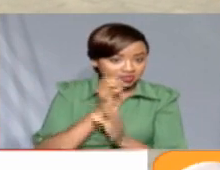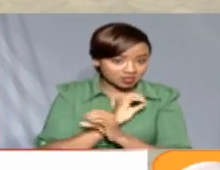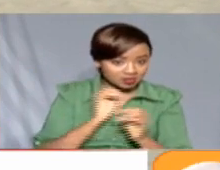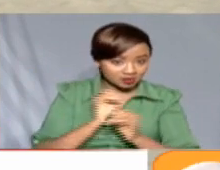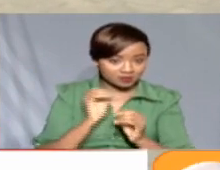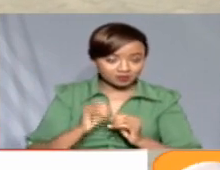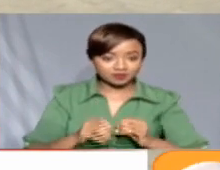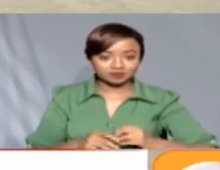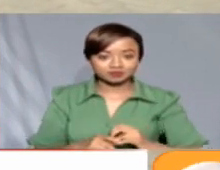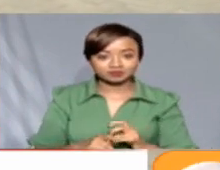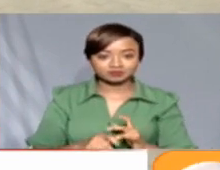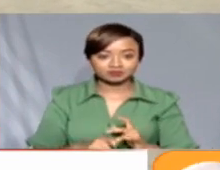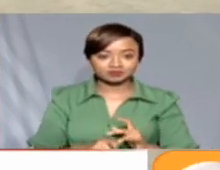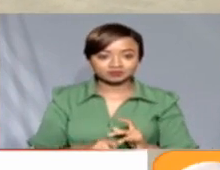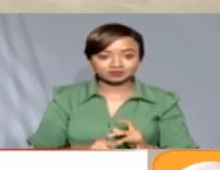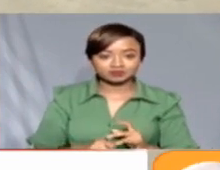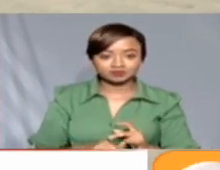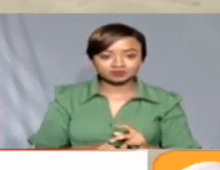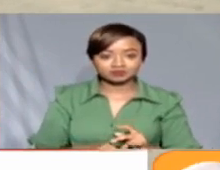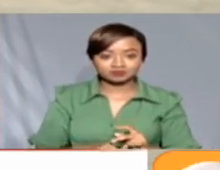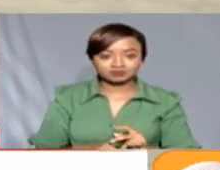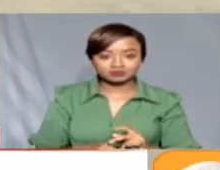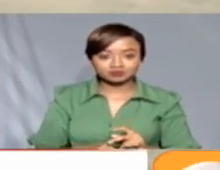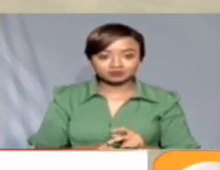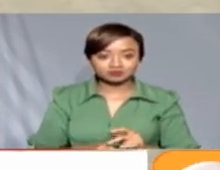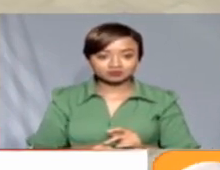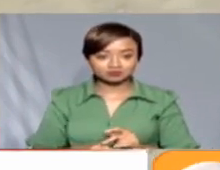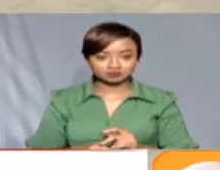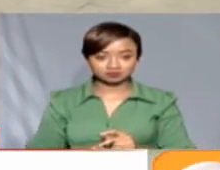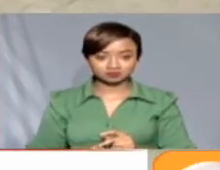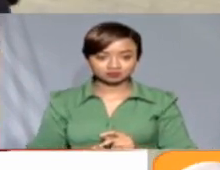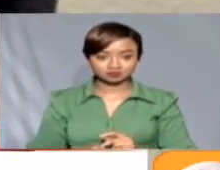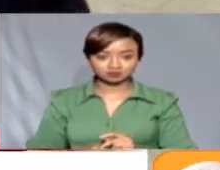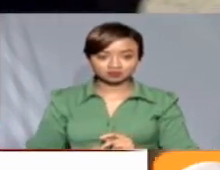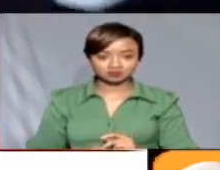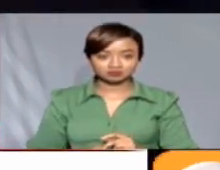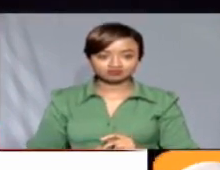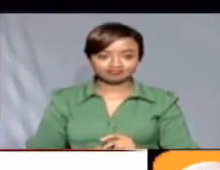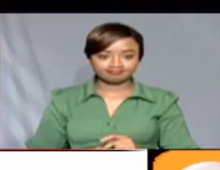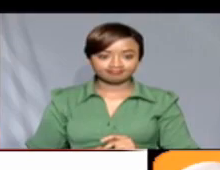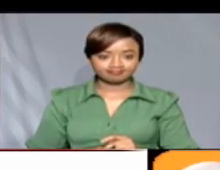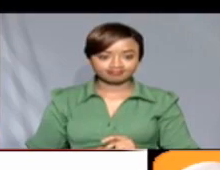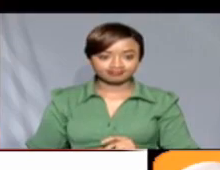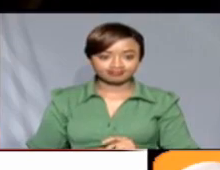causes COVID-19 or not. Dr. Ngare, shall we head to the lab? Let's go.